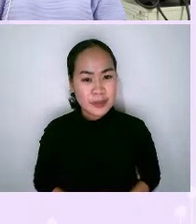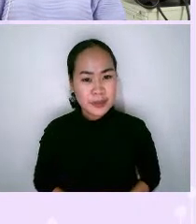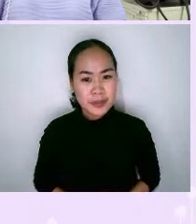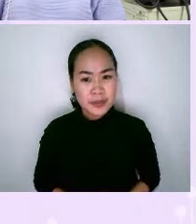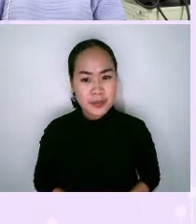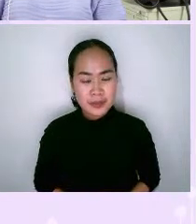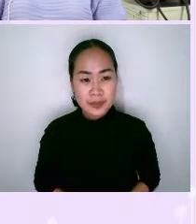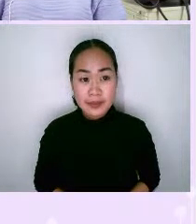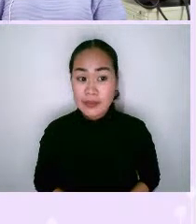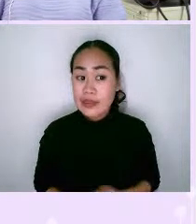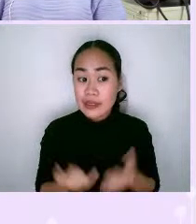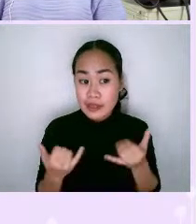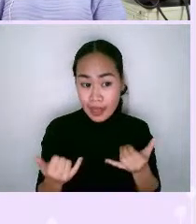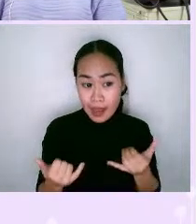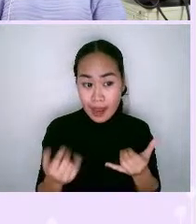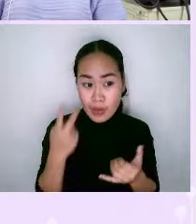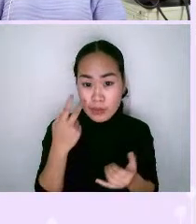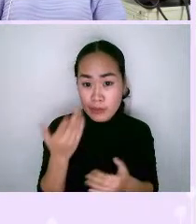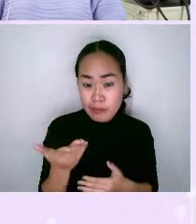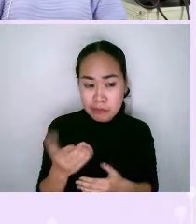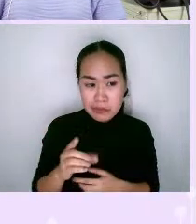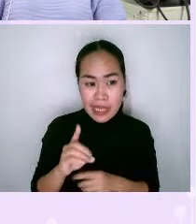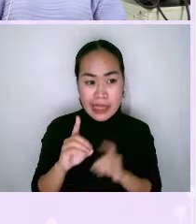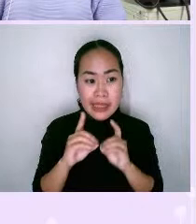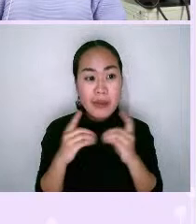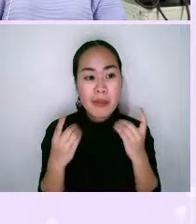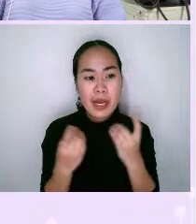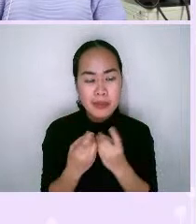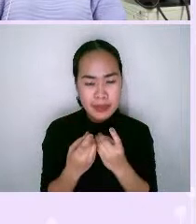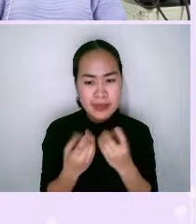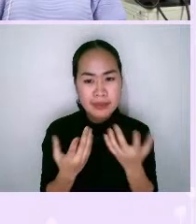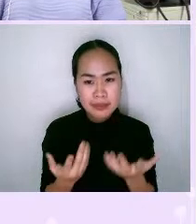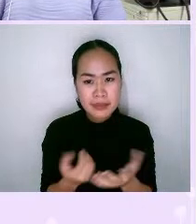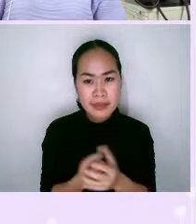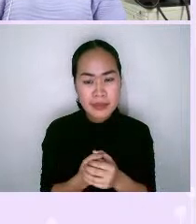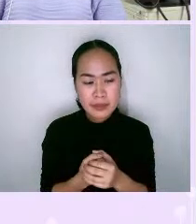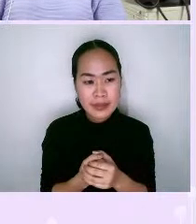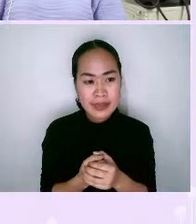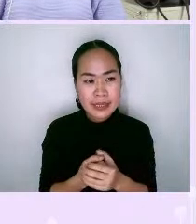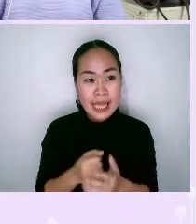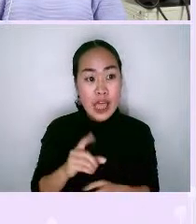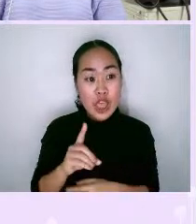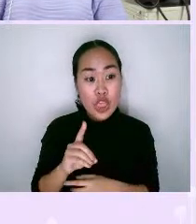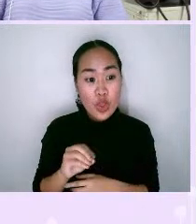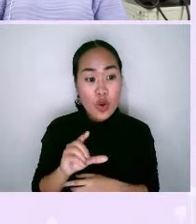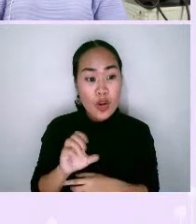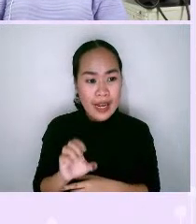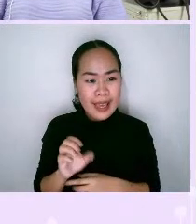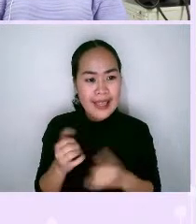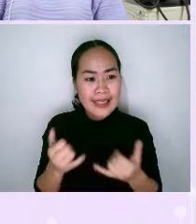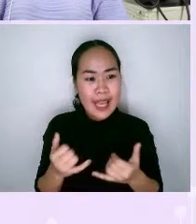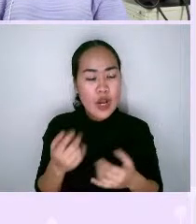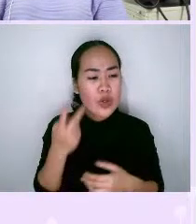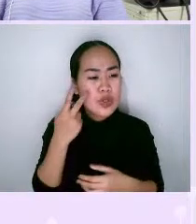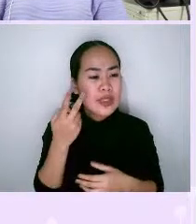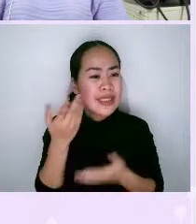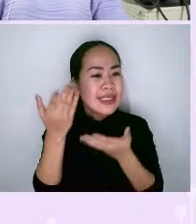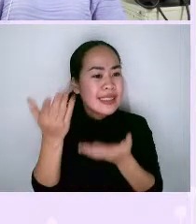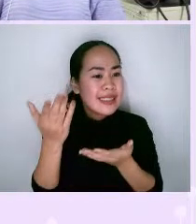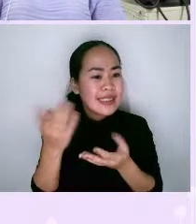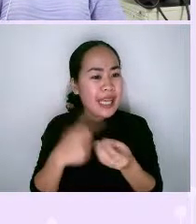Okay. Now, the department through the Bureau of Local Employment is implementing what we call as